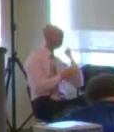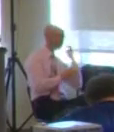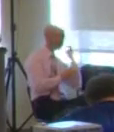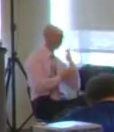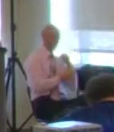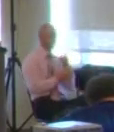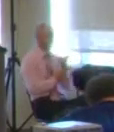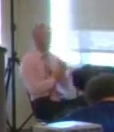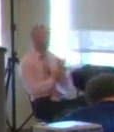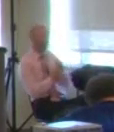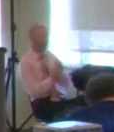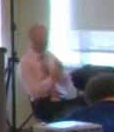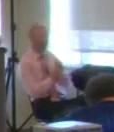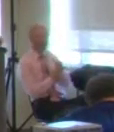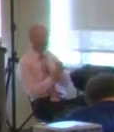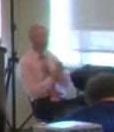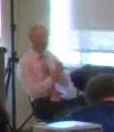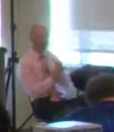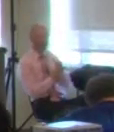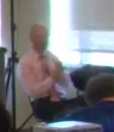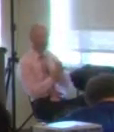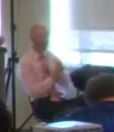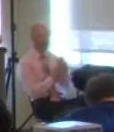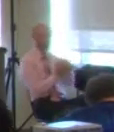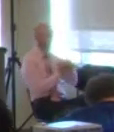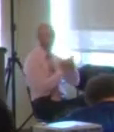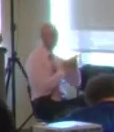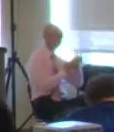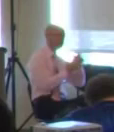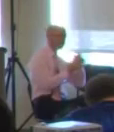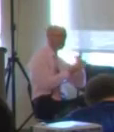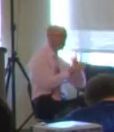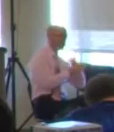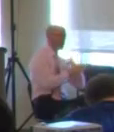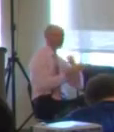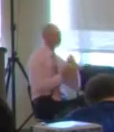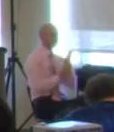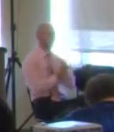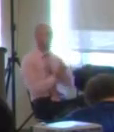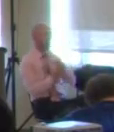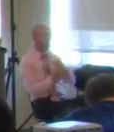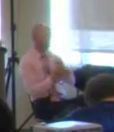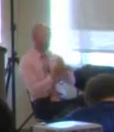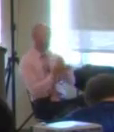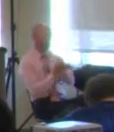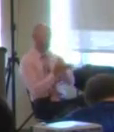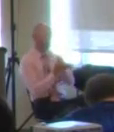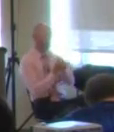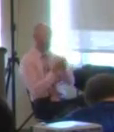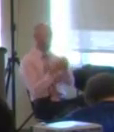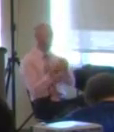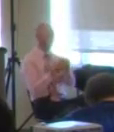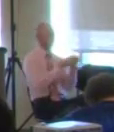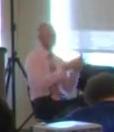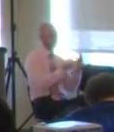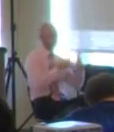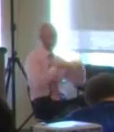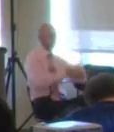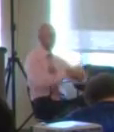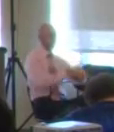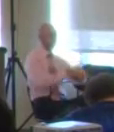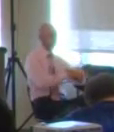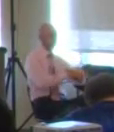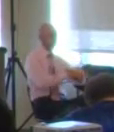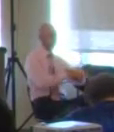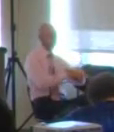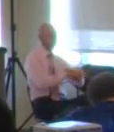psychiatric treatment together. They're not separated into two separate categories with different concepts, and they both come under the recovery approach.